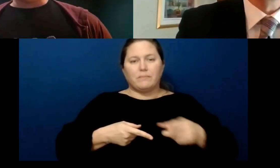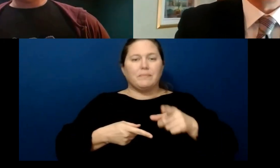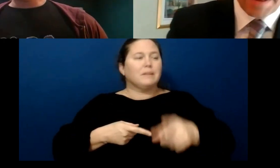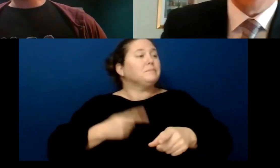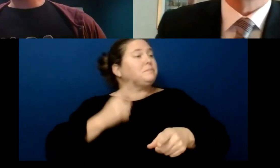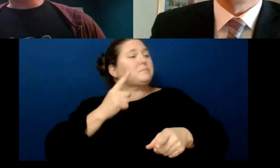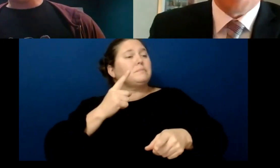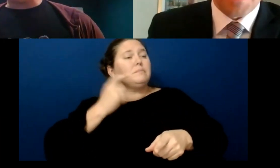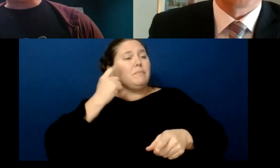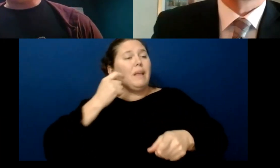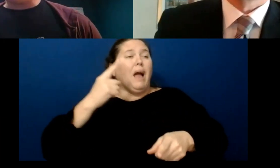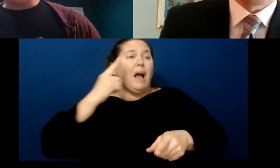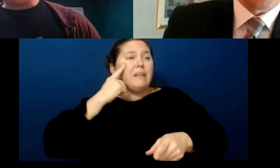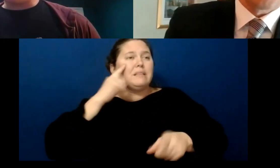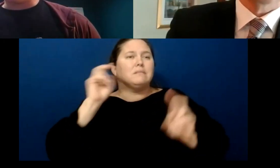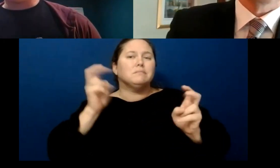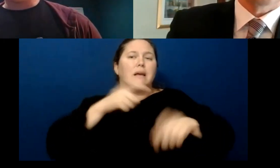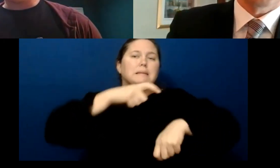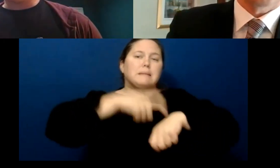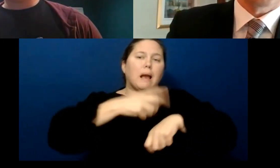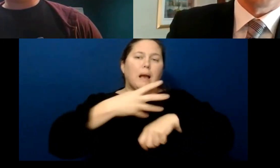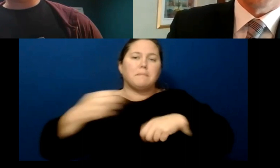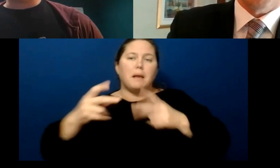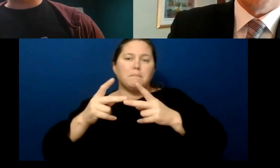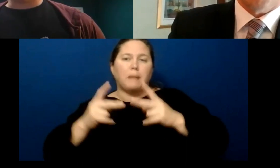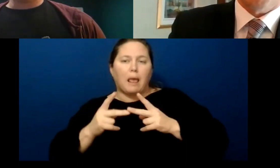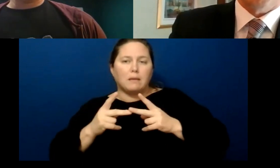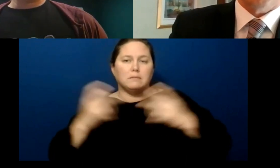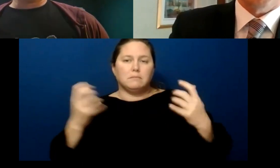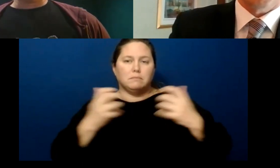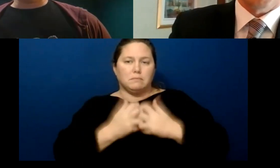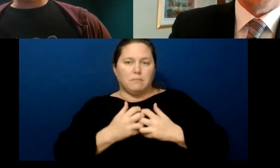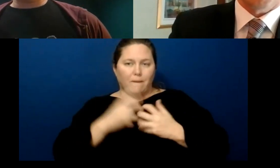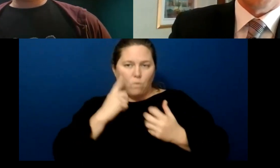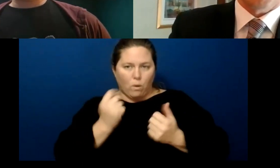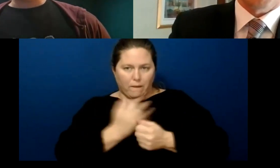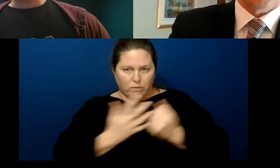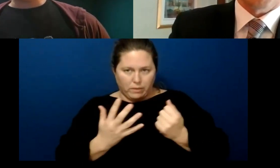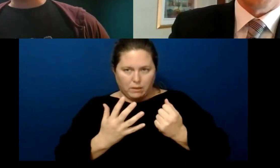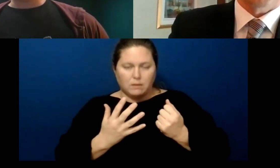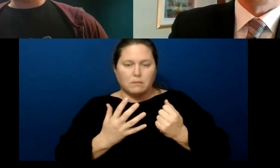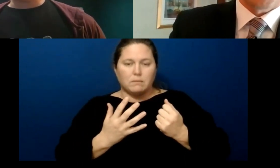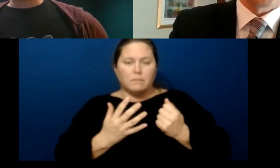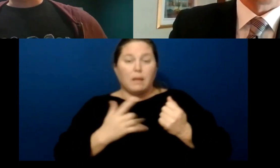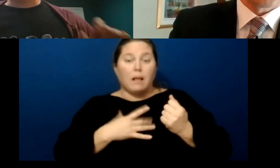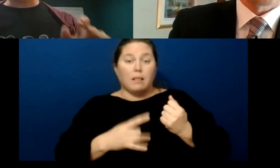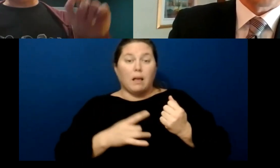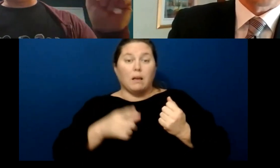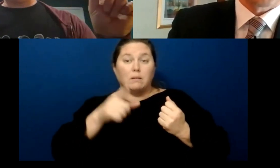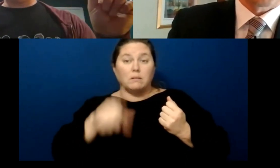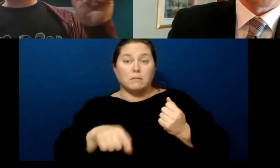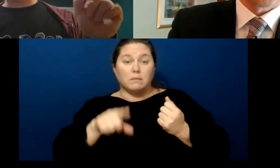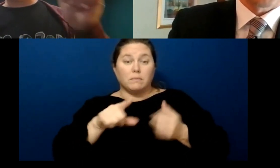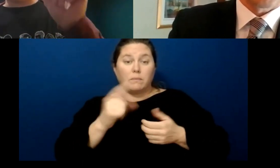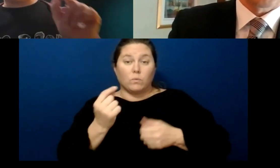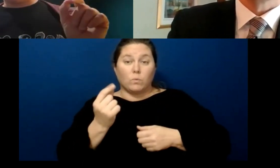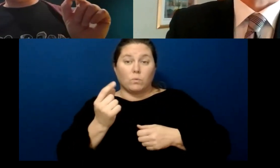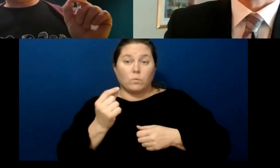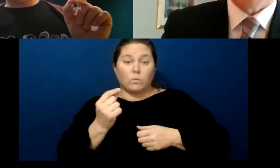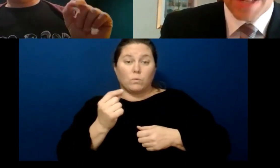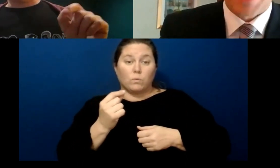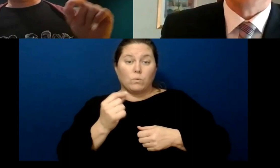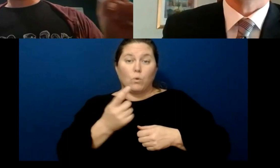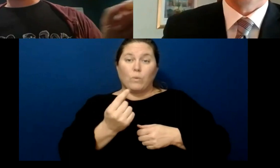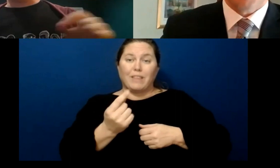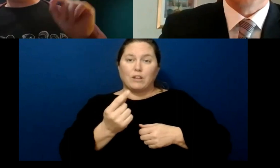right? And one thing that I really did like that some of your some of the people were sending is they were reiterating the date and